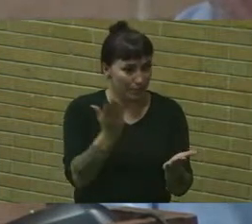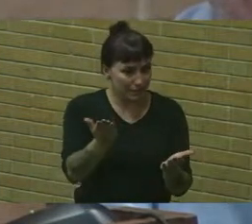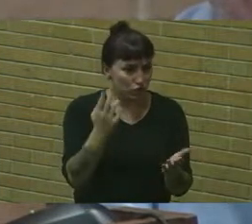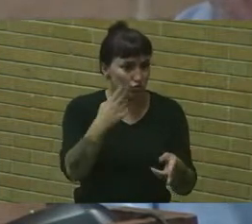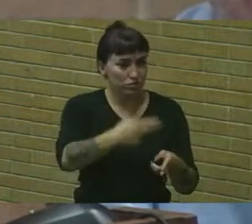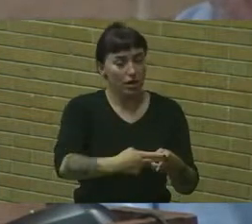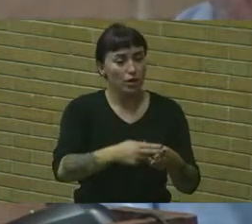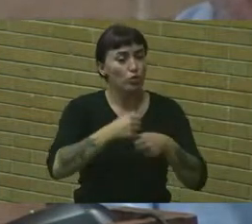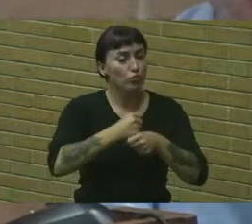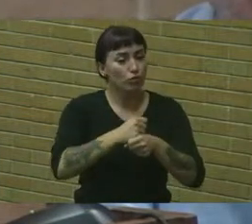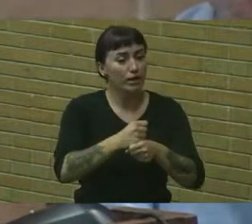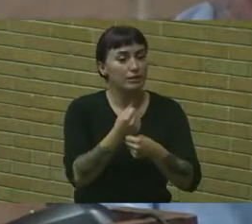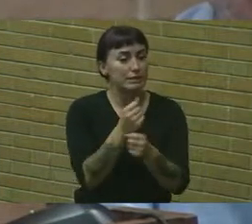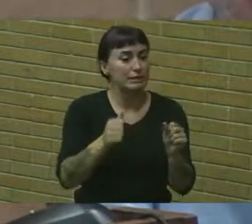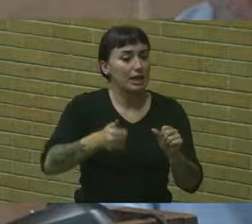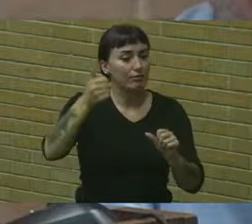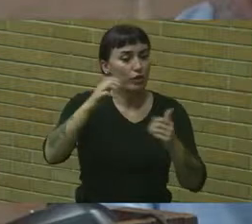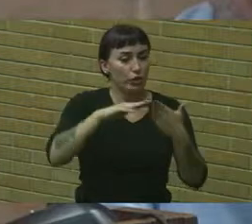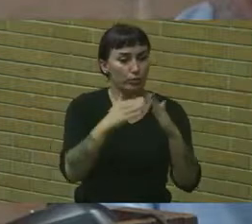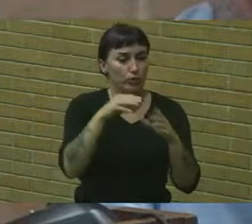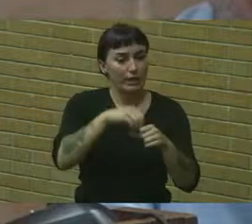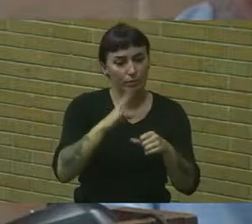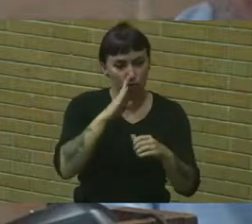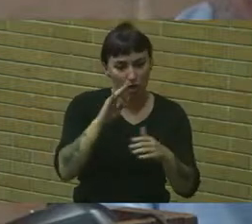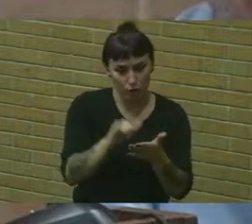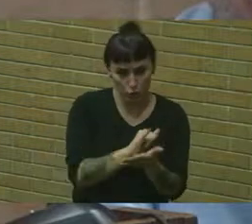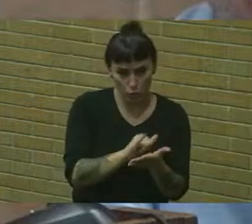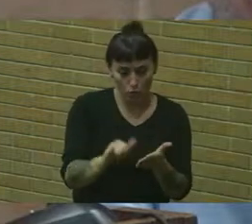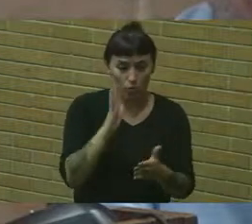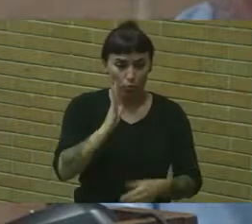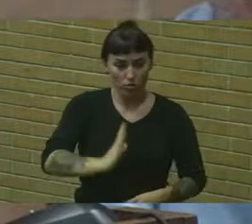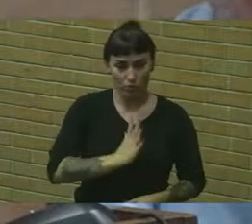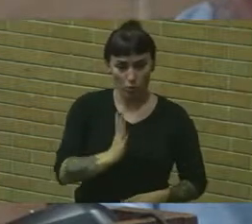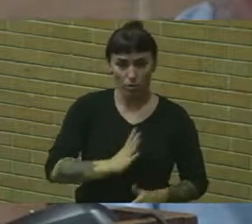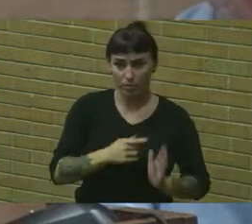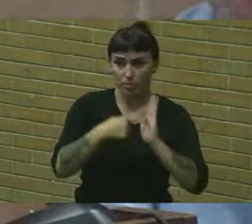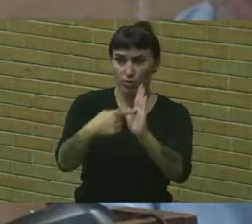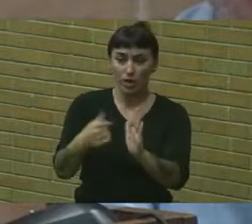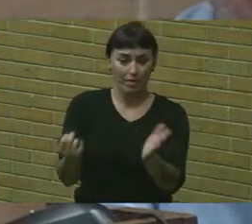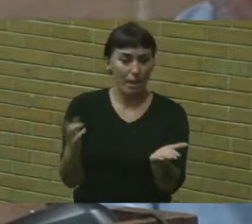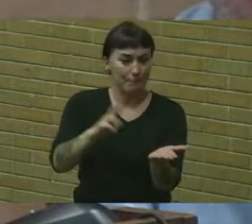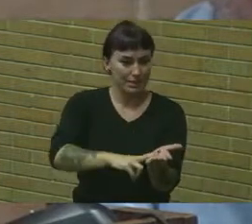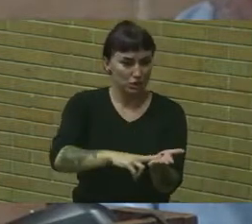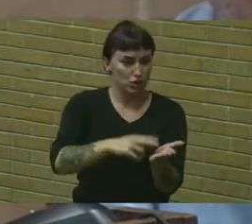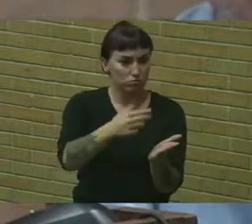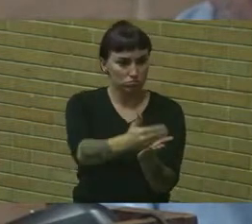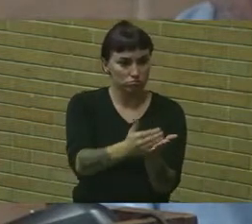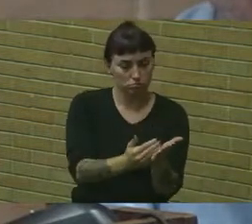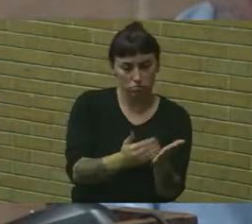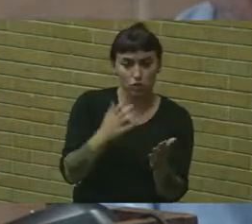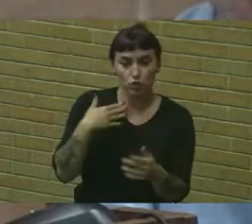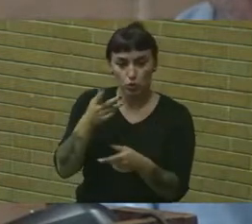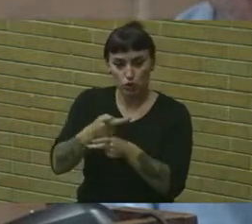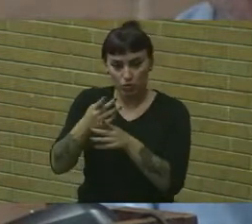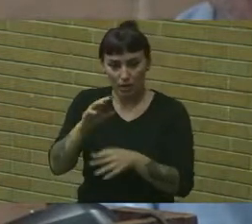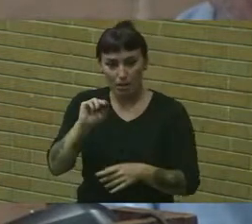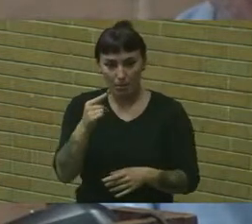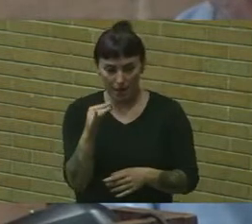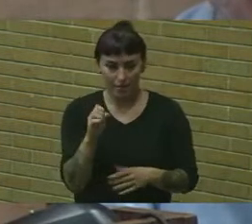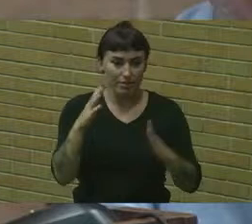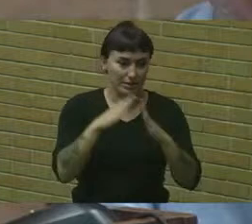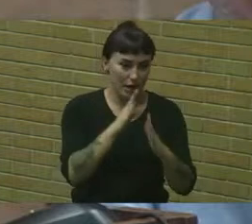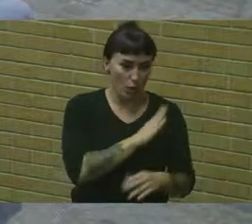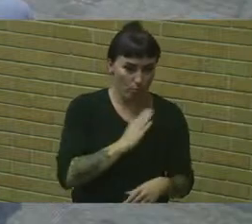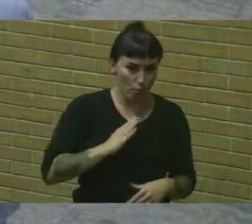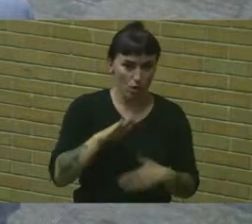titled Creating a Safer Community in Brighton, New York, I would like to formally present that petition to Supervisor Maley and the town board and all